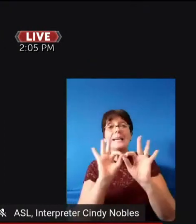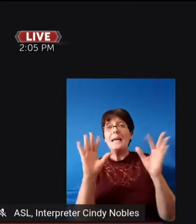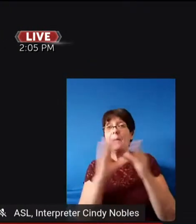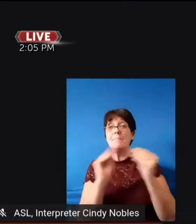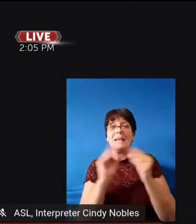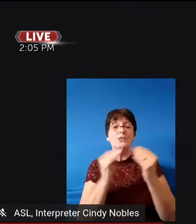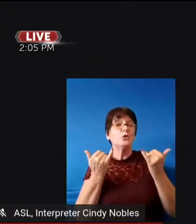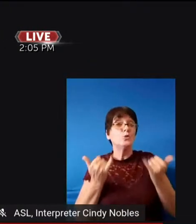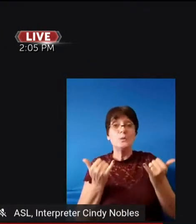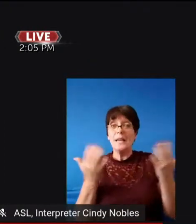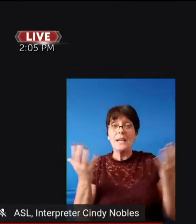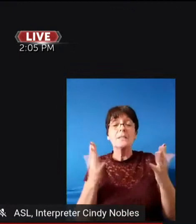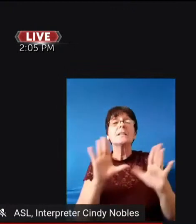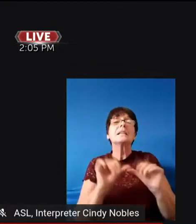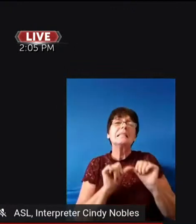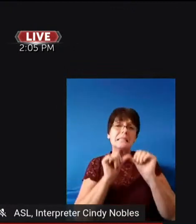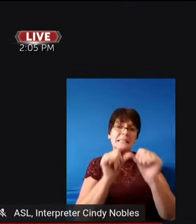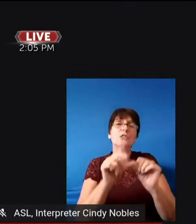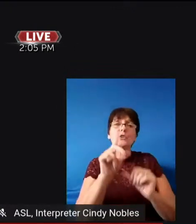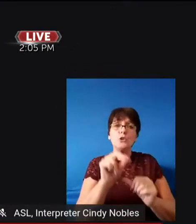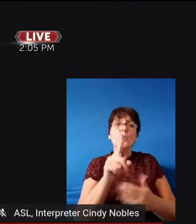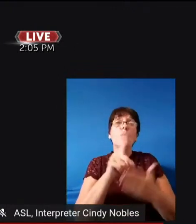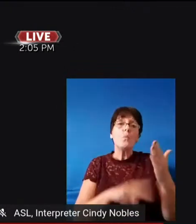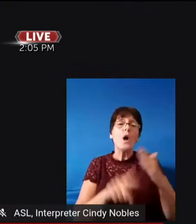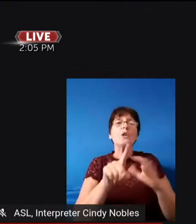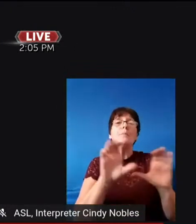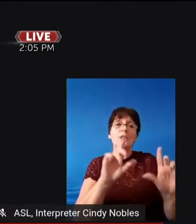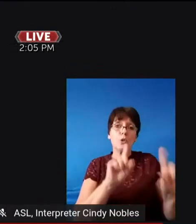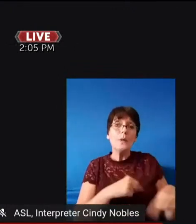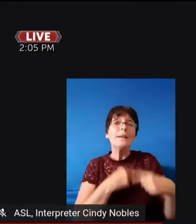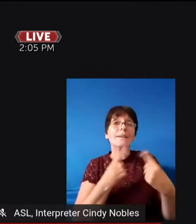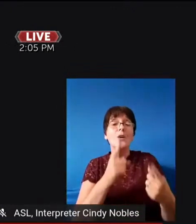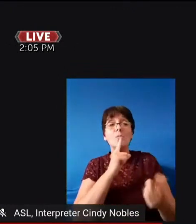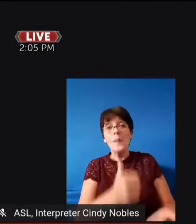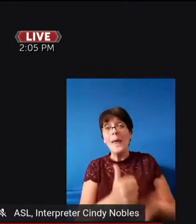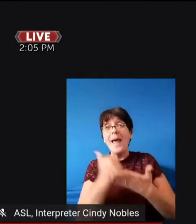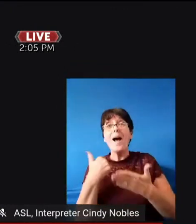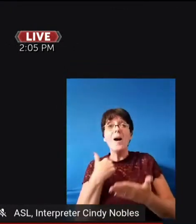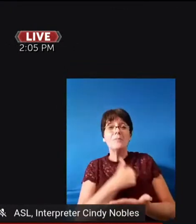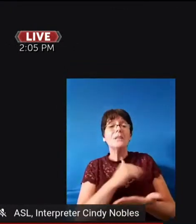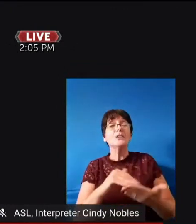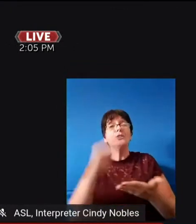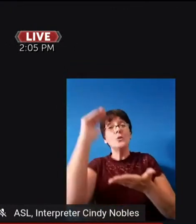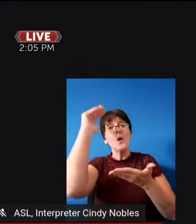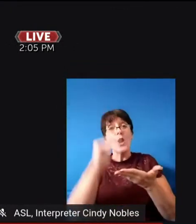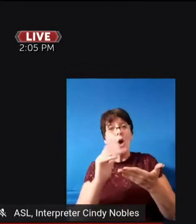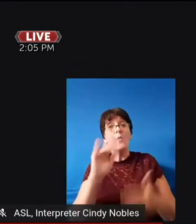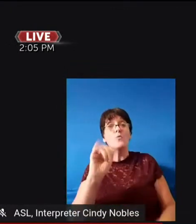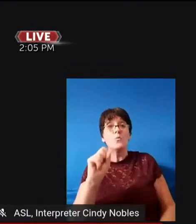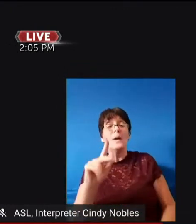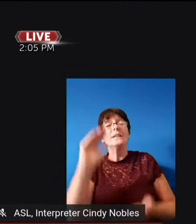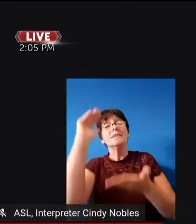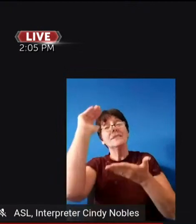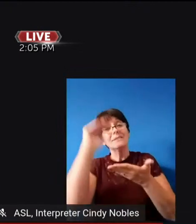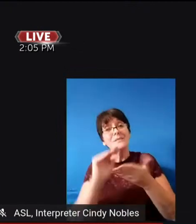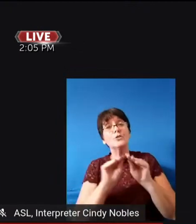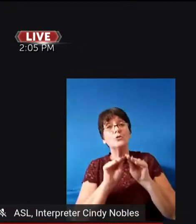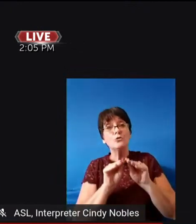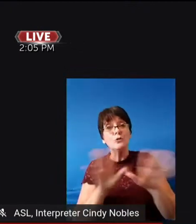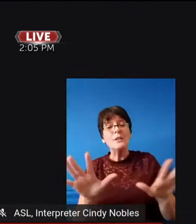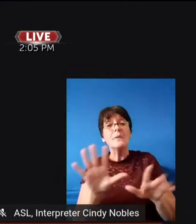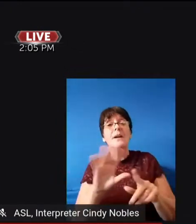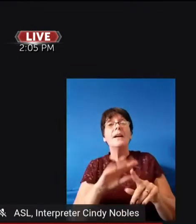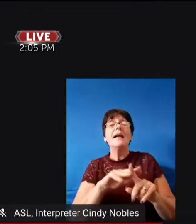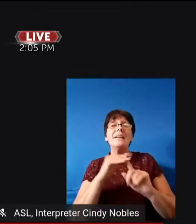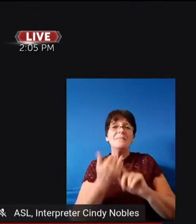is continue to do what helped us get to a lower risk, safer, lower transmission environment across